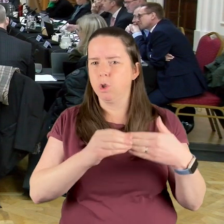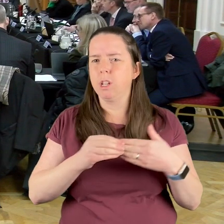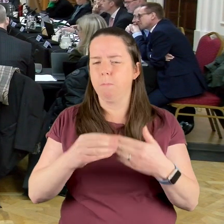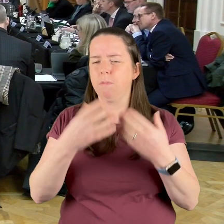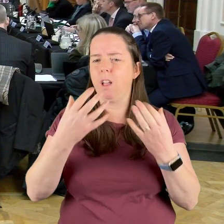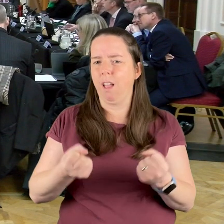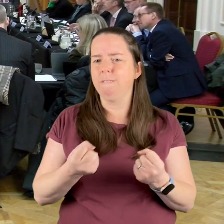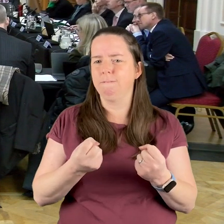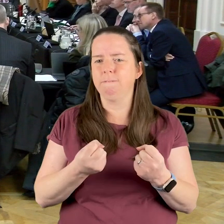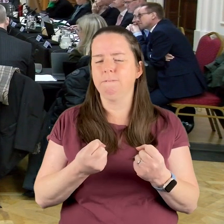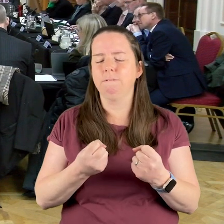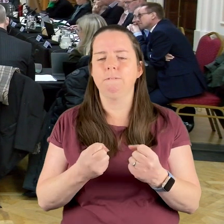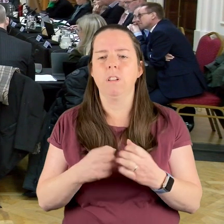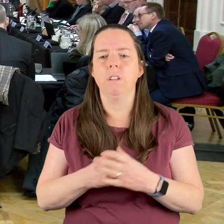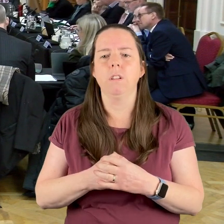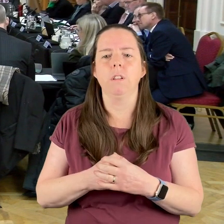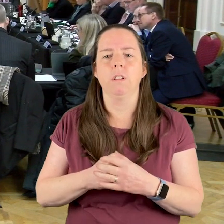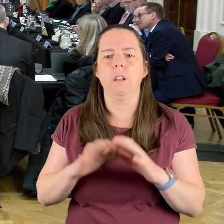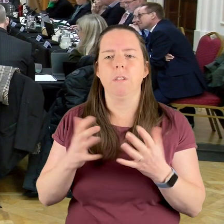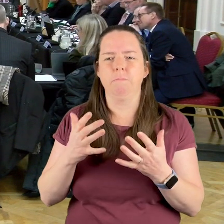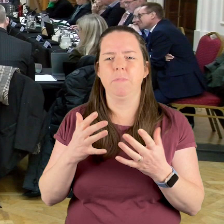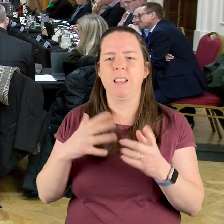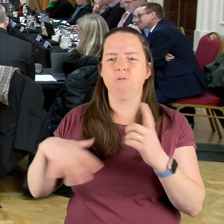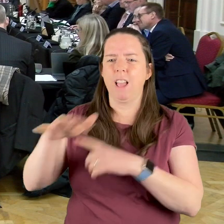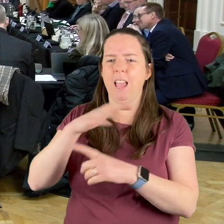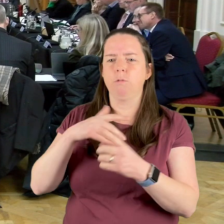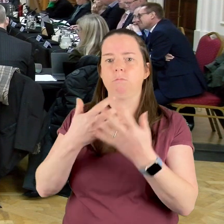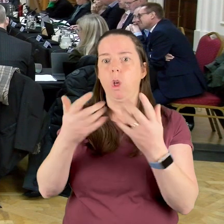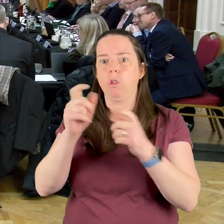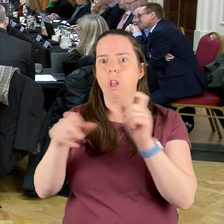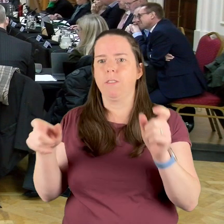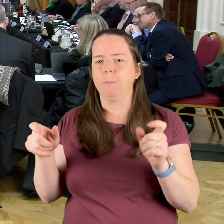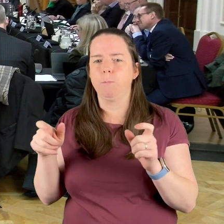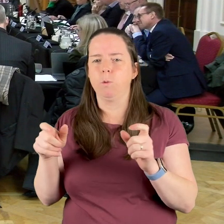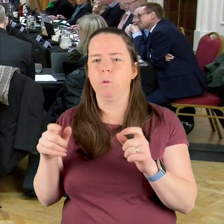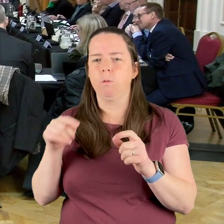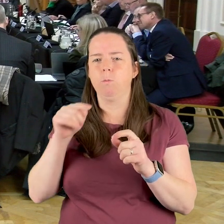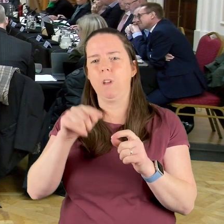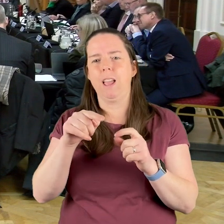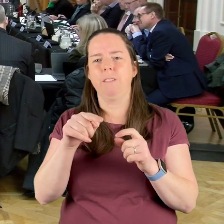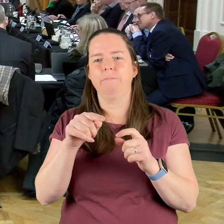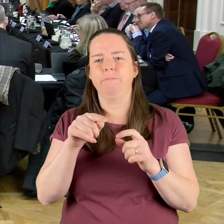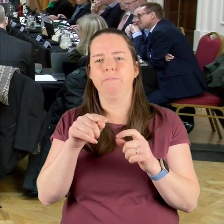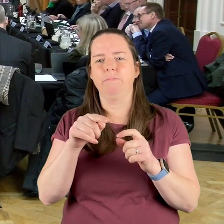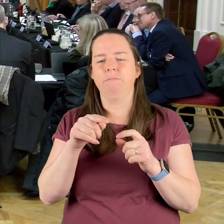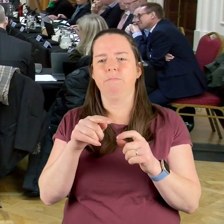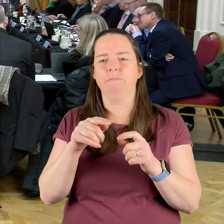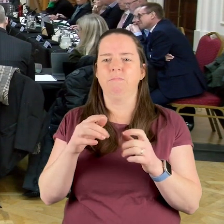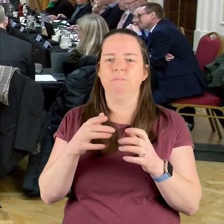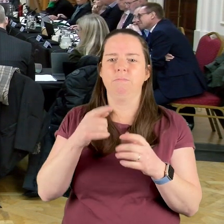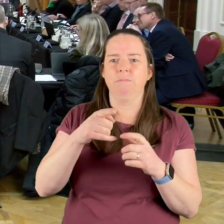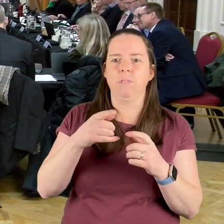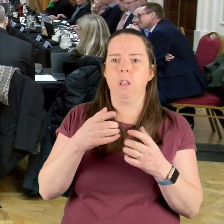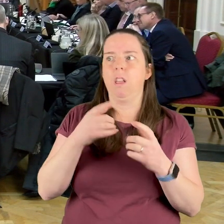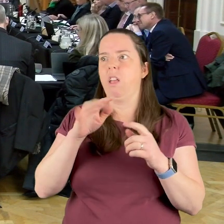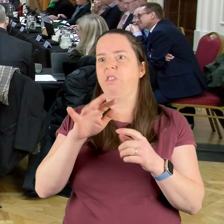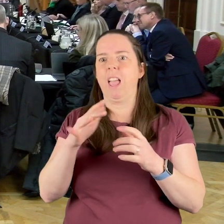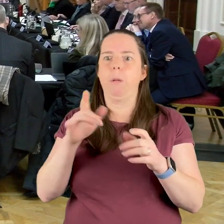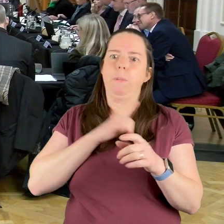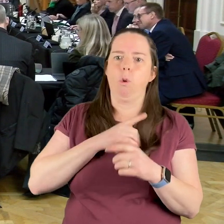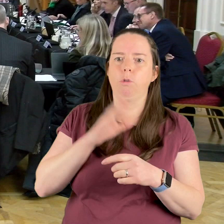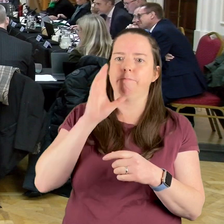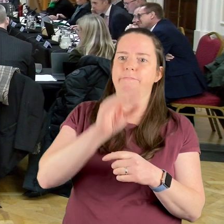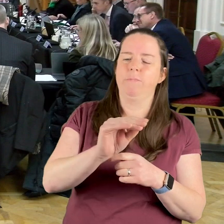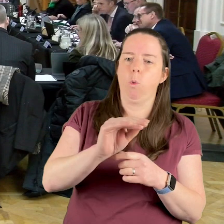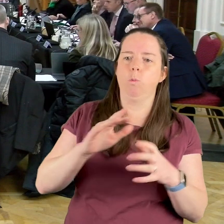collaborative has an edge. I think there is some palpable leadership. I've also been around, like a lot of other people, where